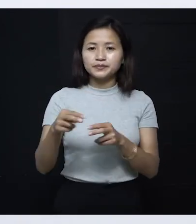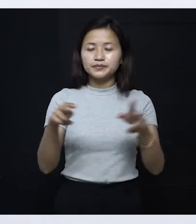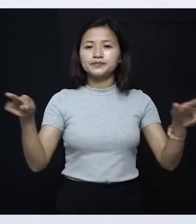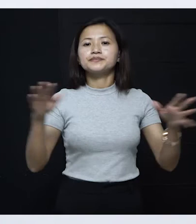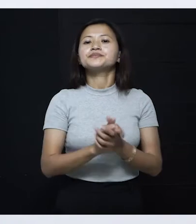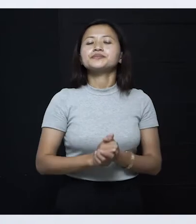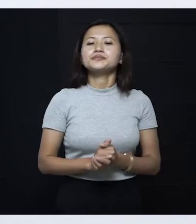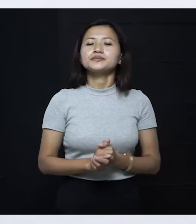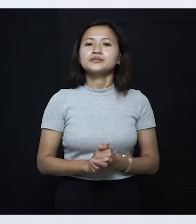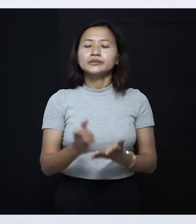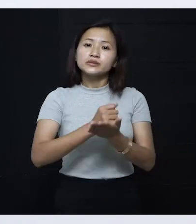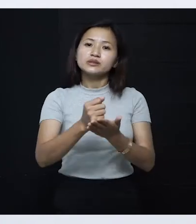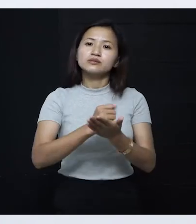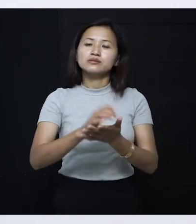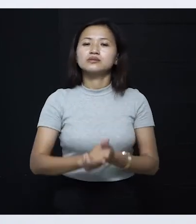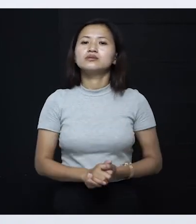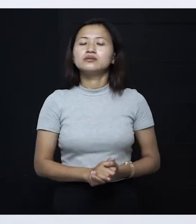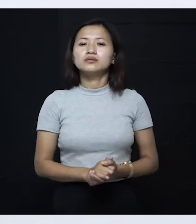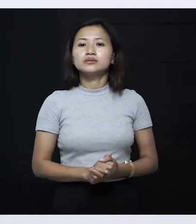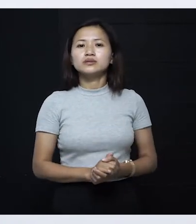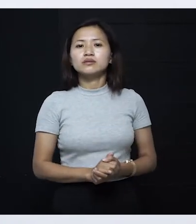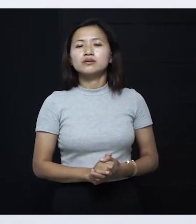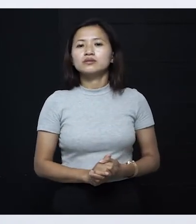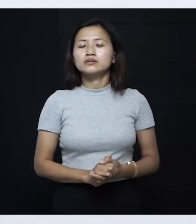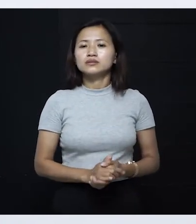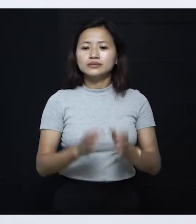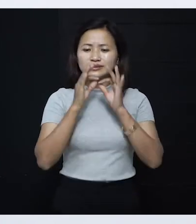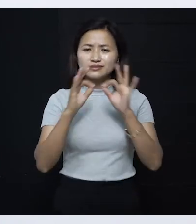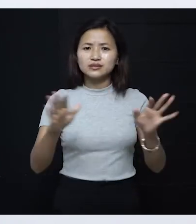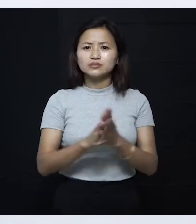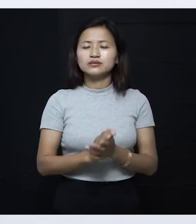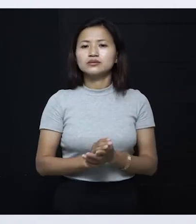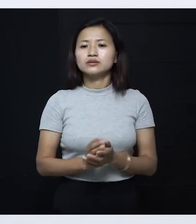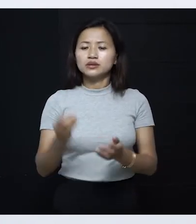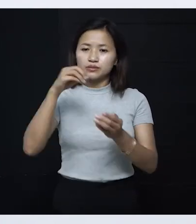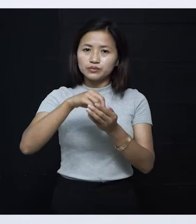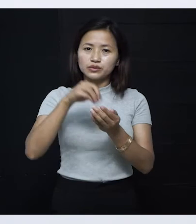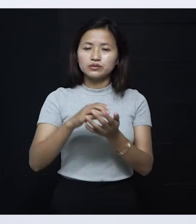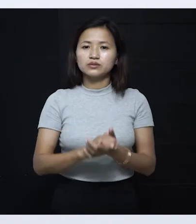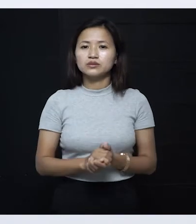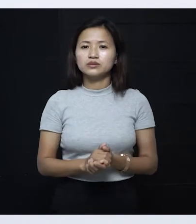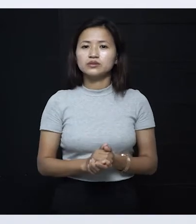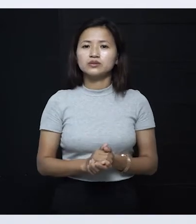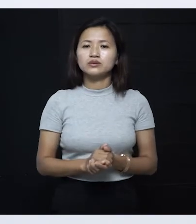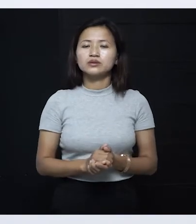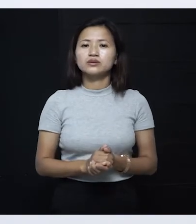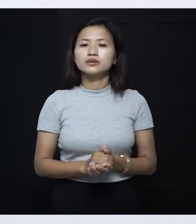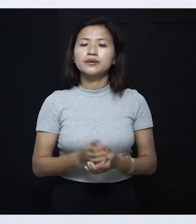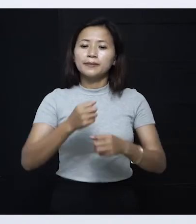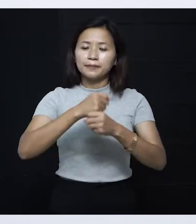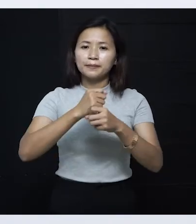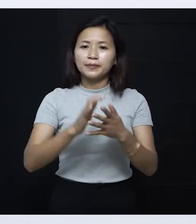is, they try to, we can say, to make it simple, okay? They try to put try to make